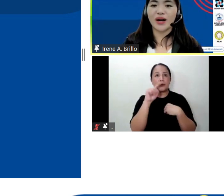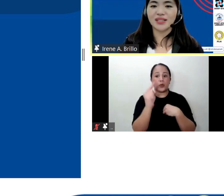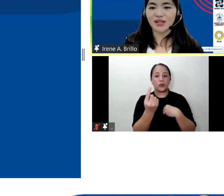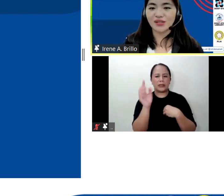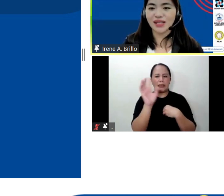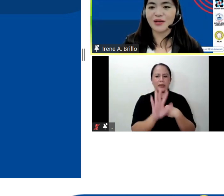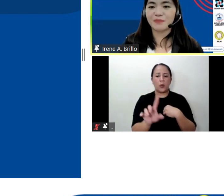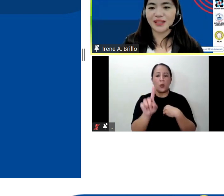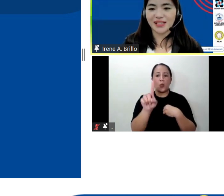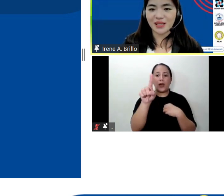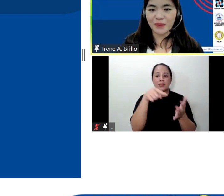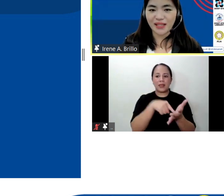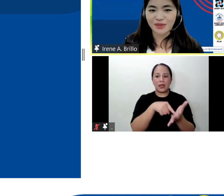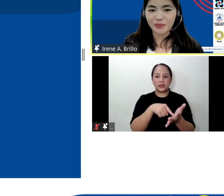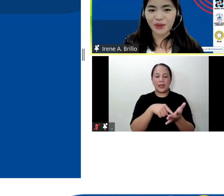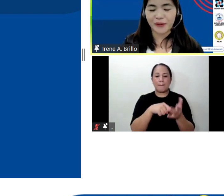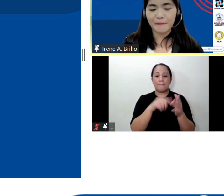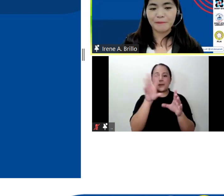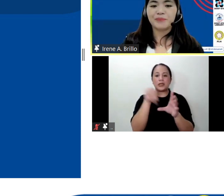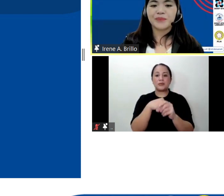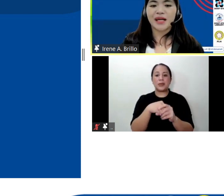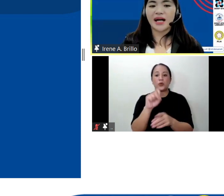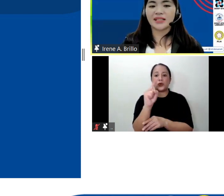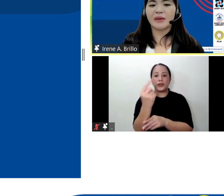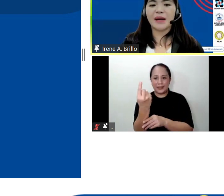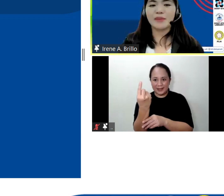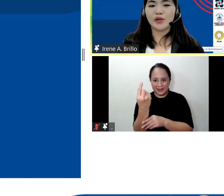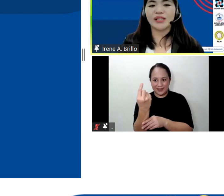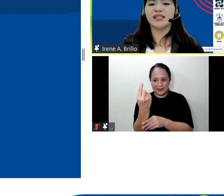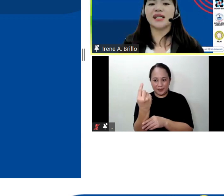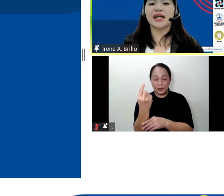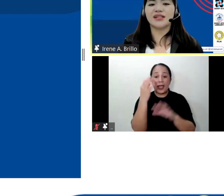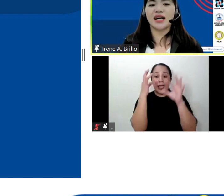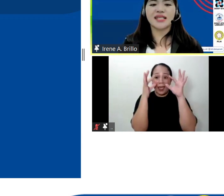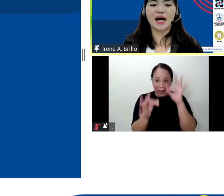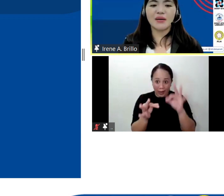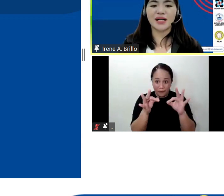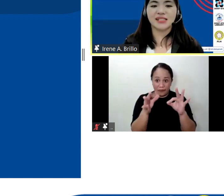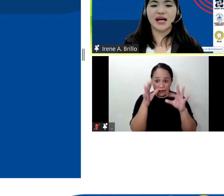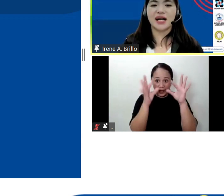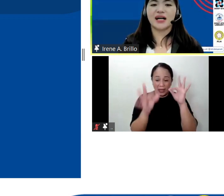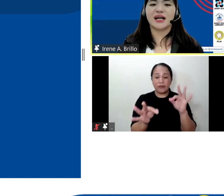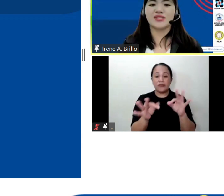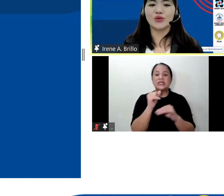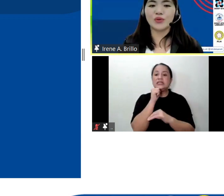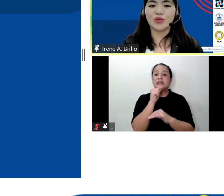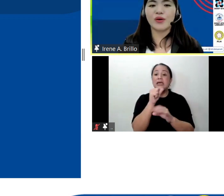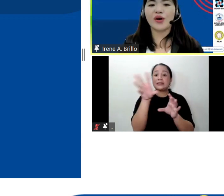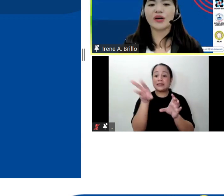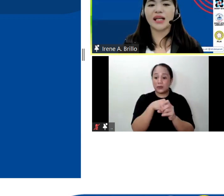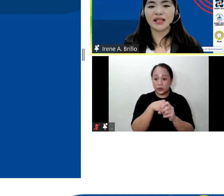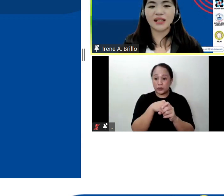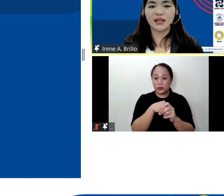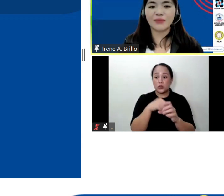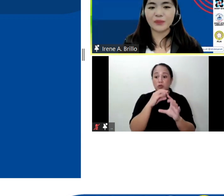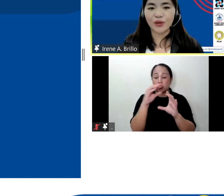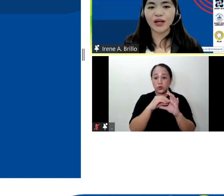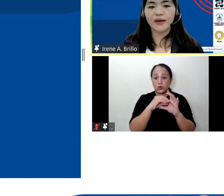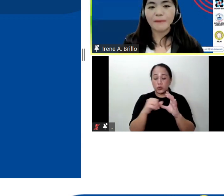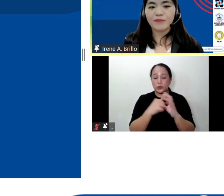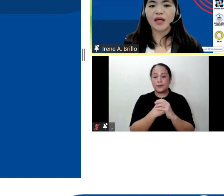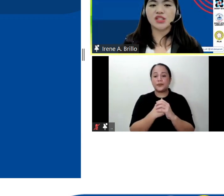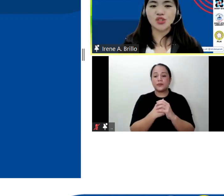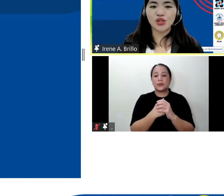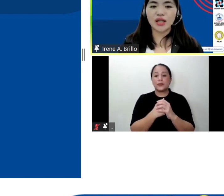ay 1,000 participants po. At kapag po hindi kayo nakasama sa Zoom room, okay lang din naman